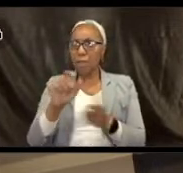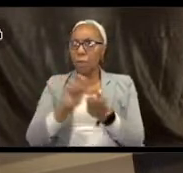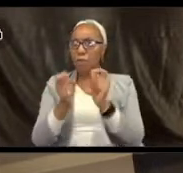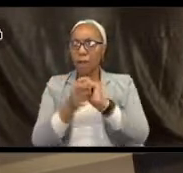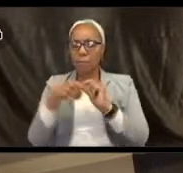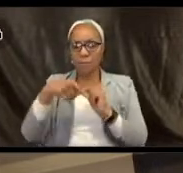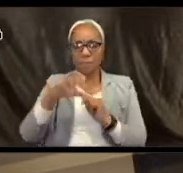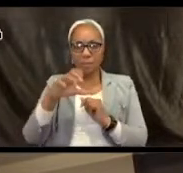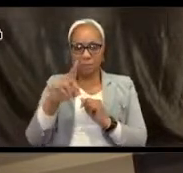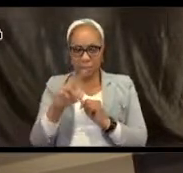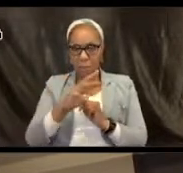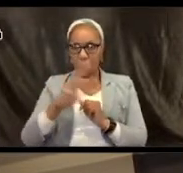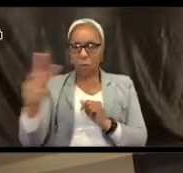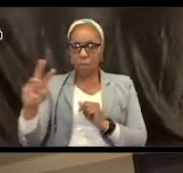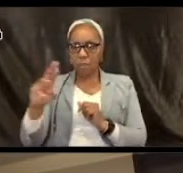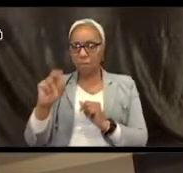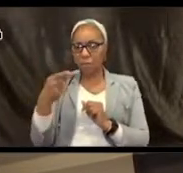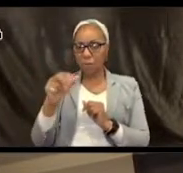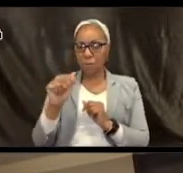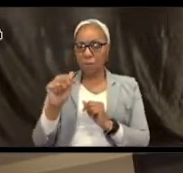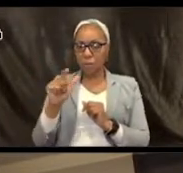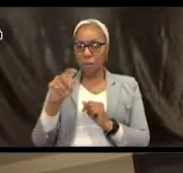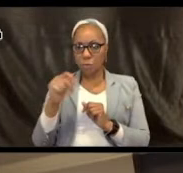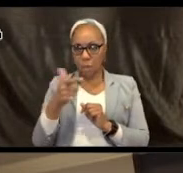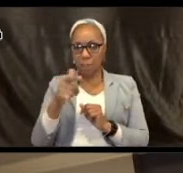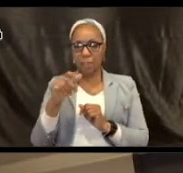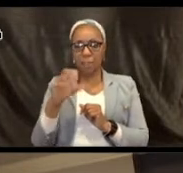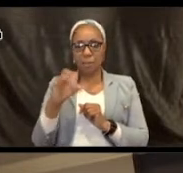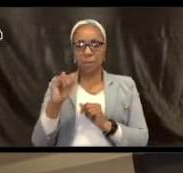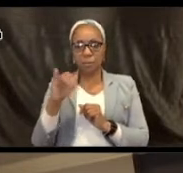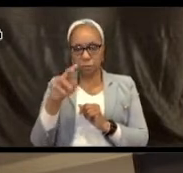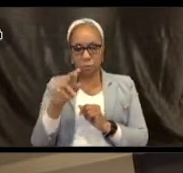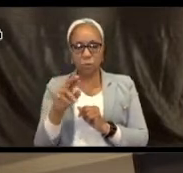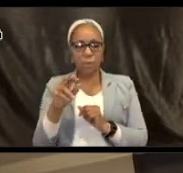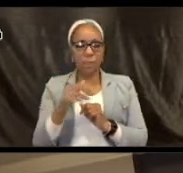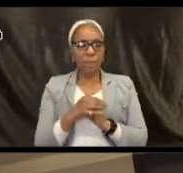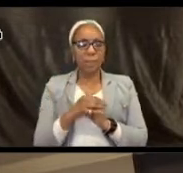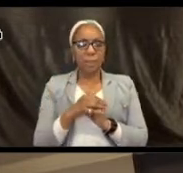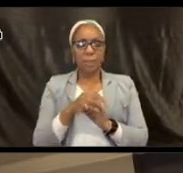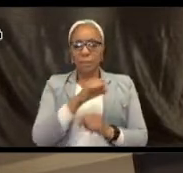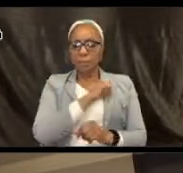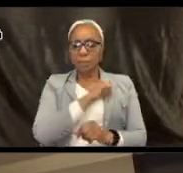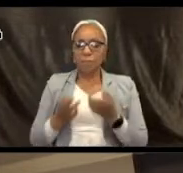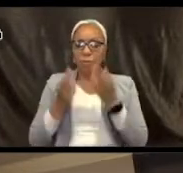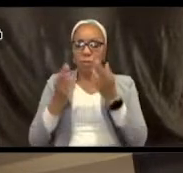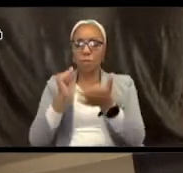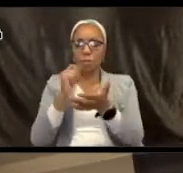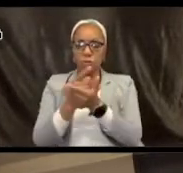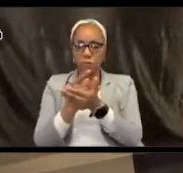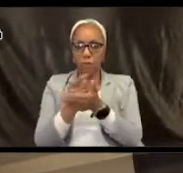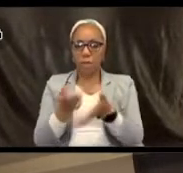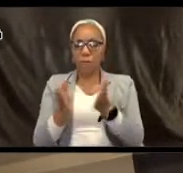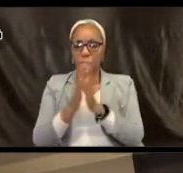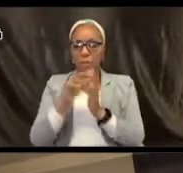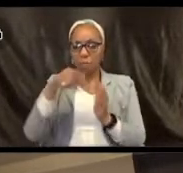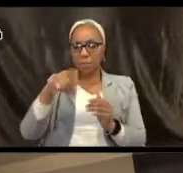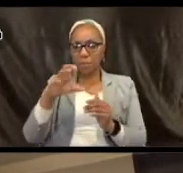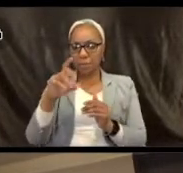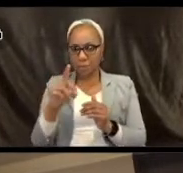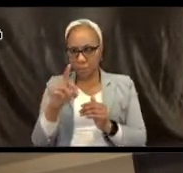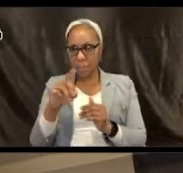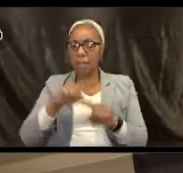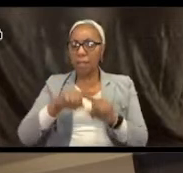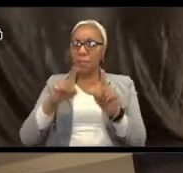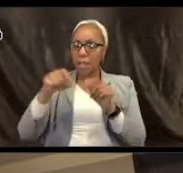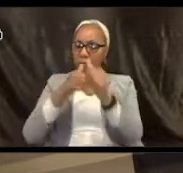of Rawling Circle, 225 feet south of Rawling Road. Staff recommends approval of the requested PCD, subject